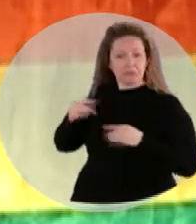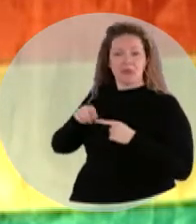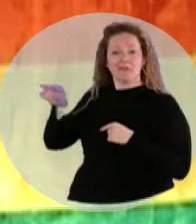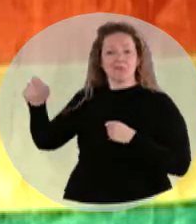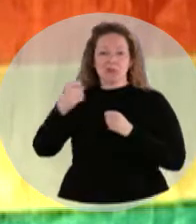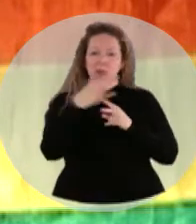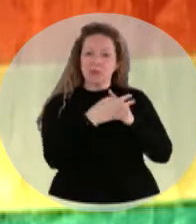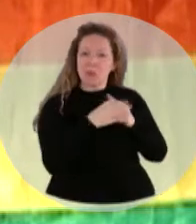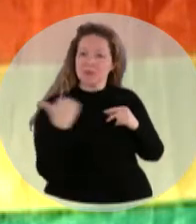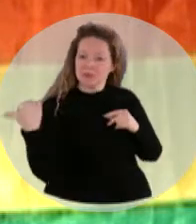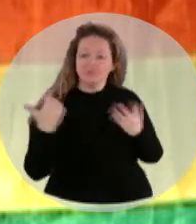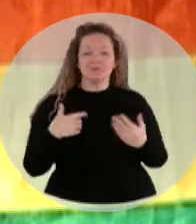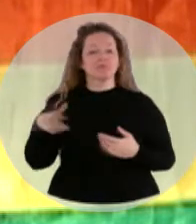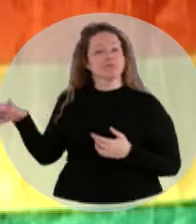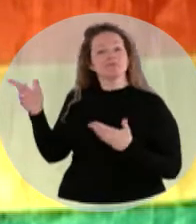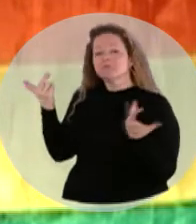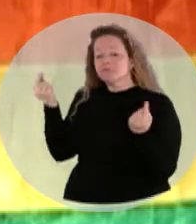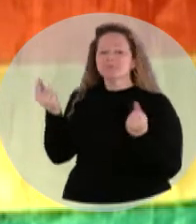am,